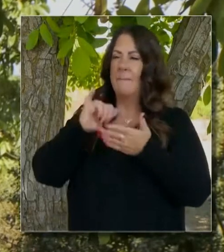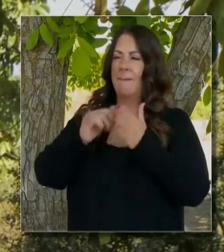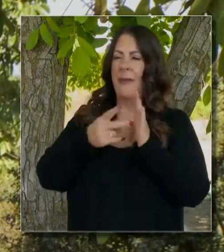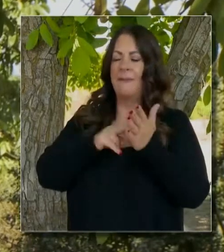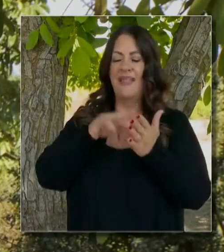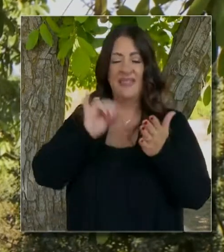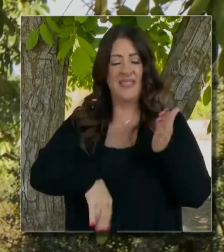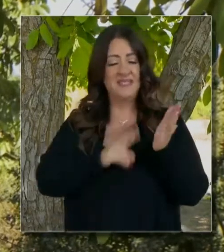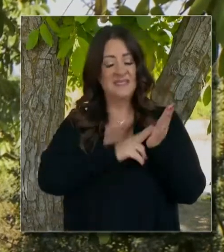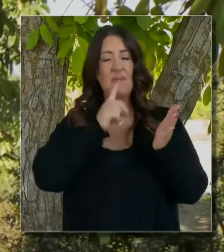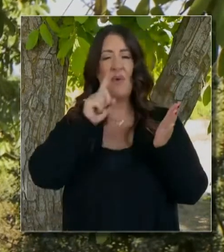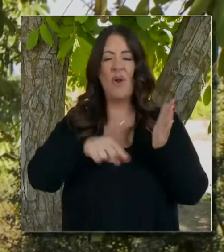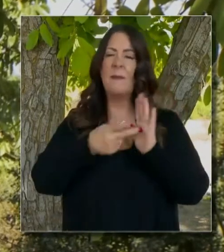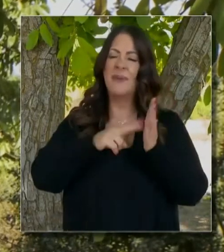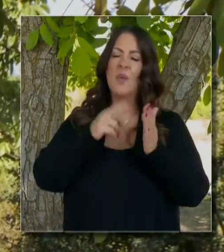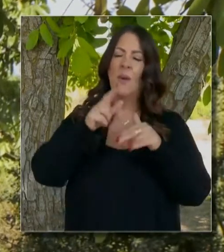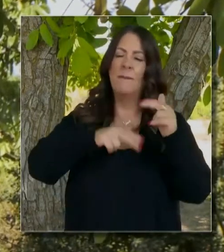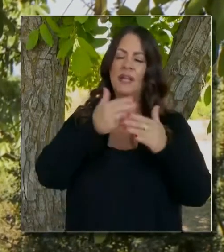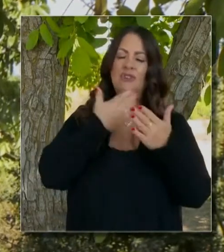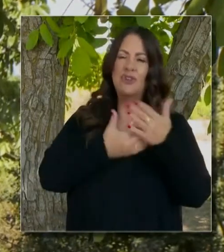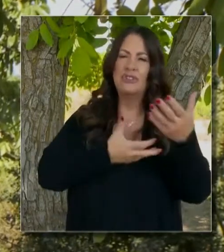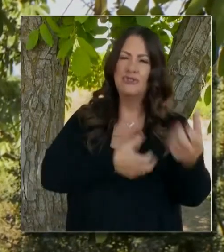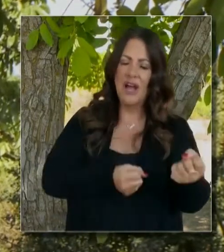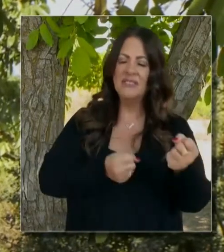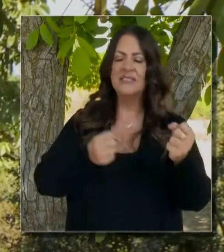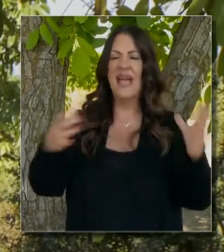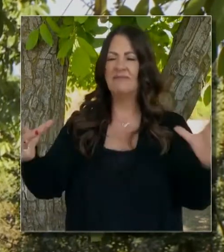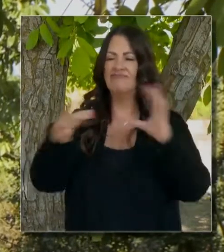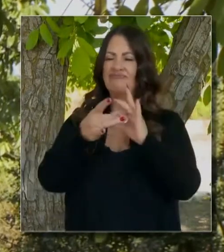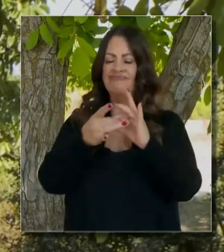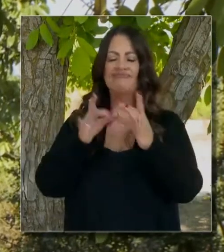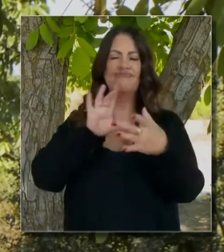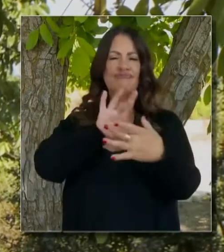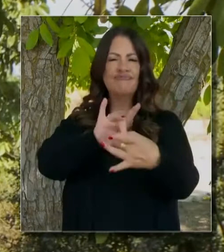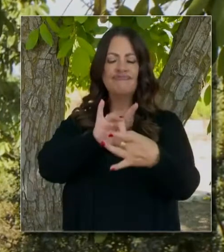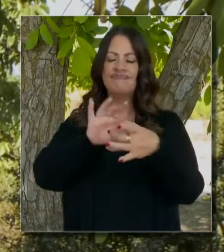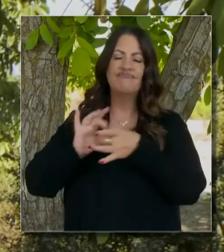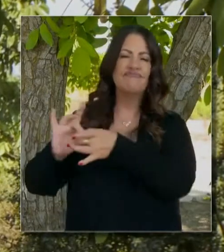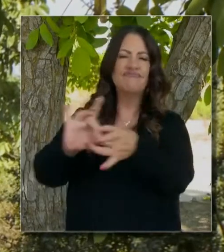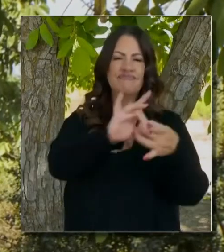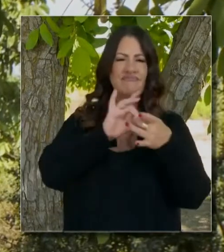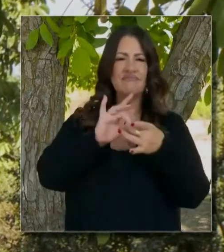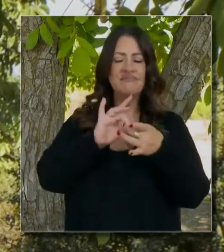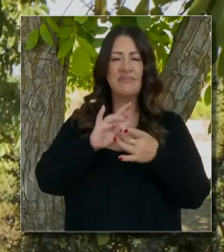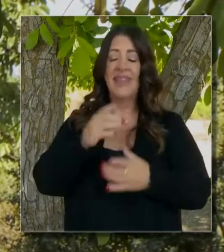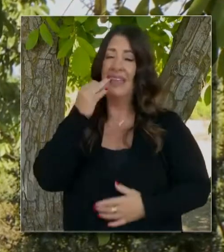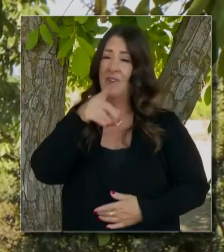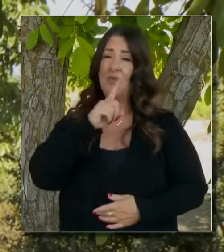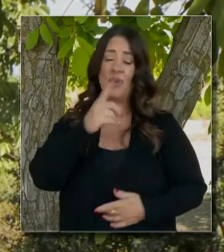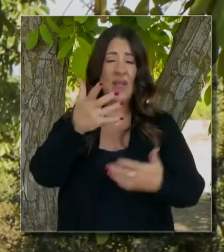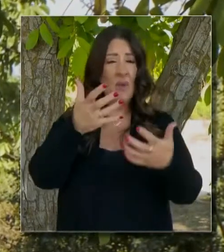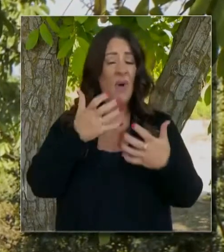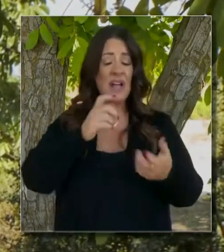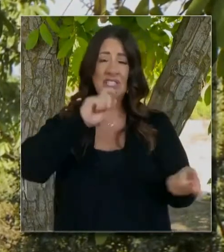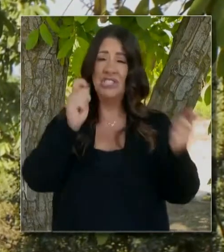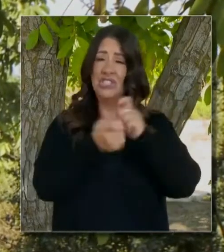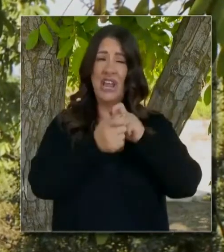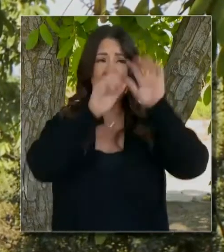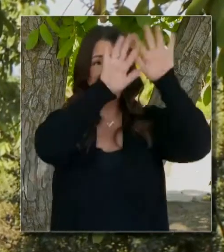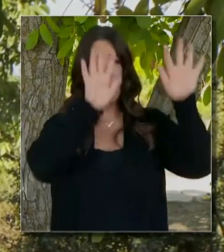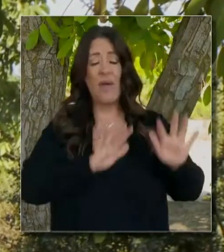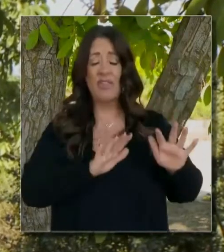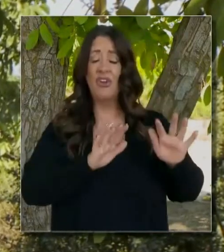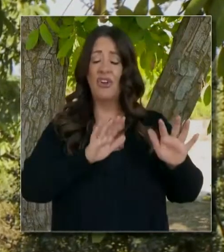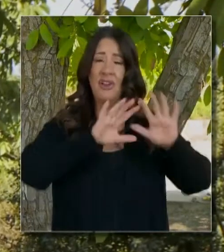bridges, builds more trust. And again, if we're ever going to address this issue of climate change head on, we will move